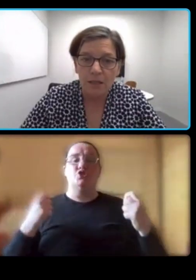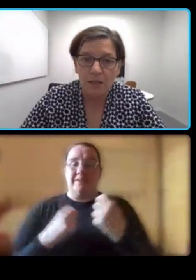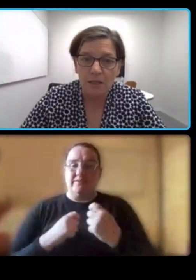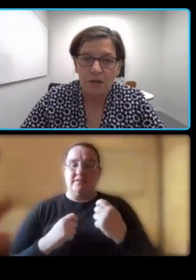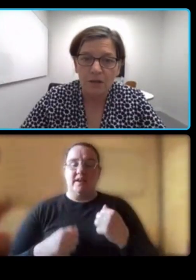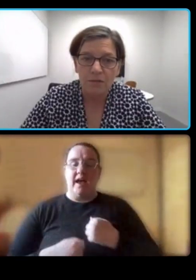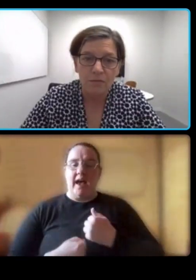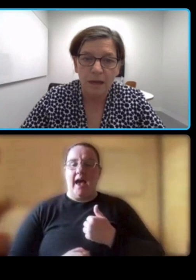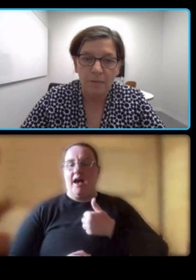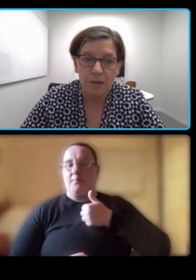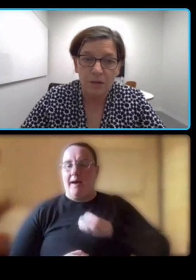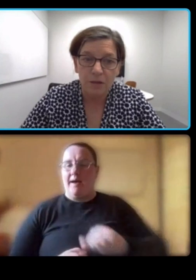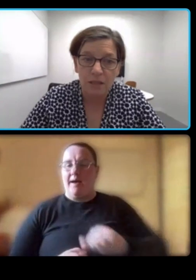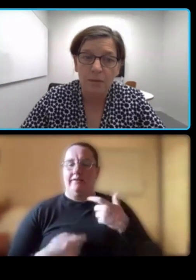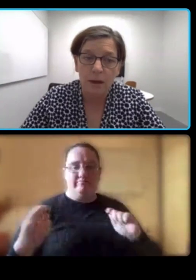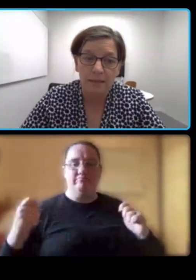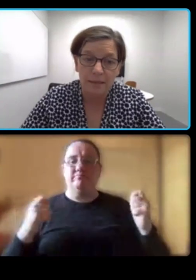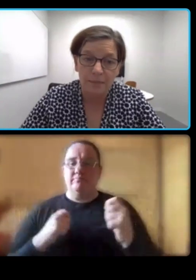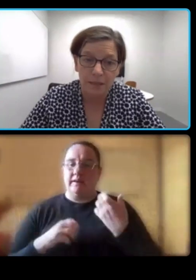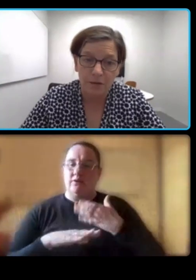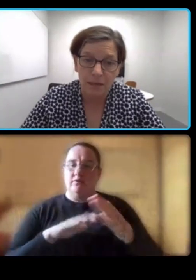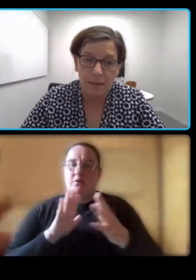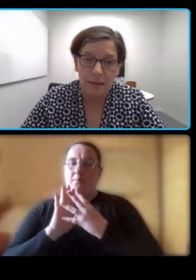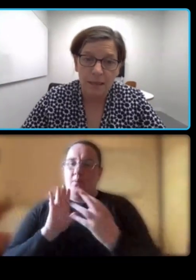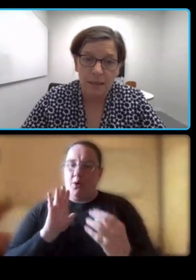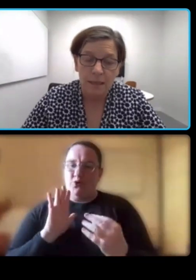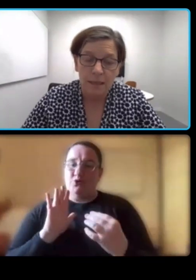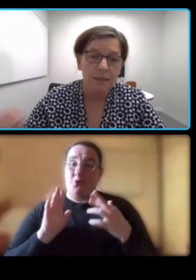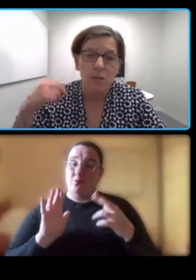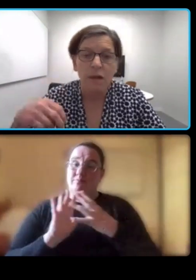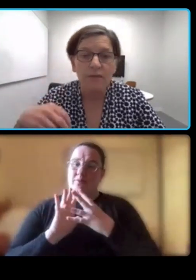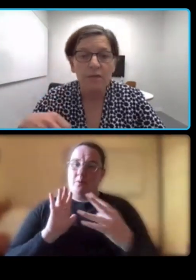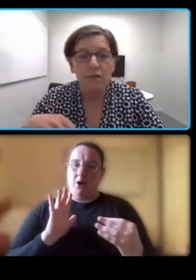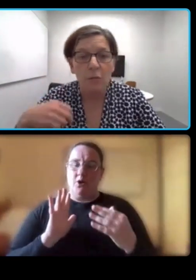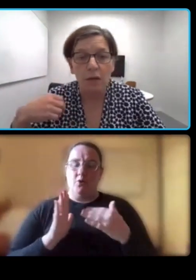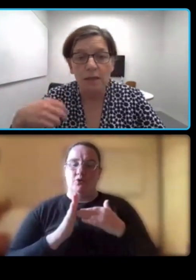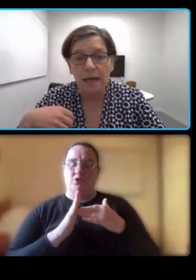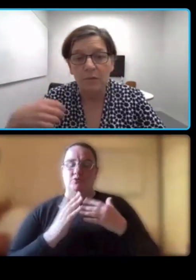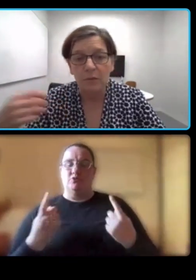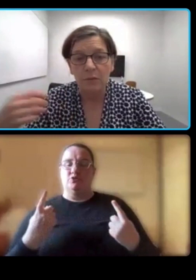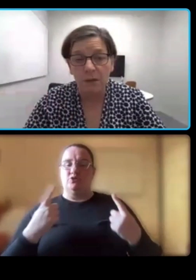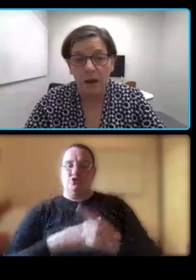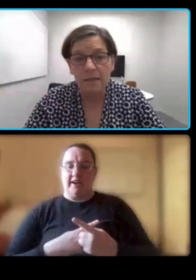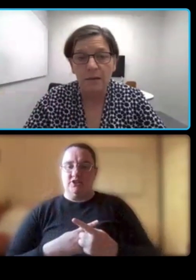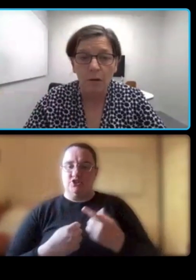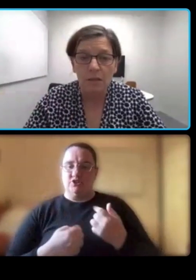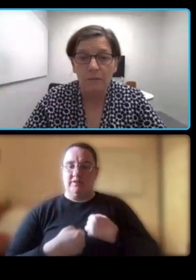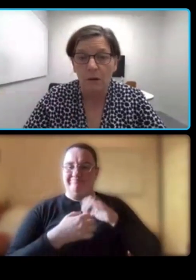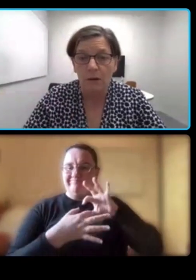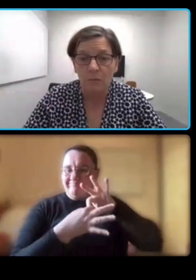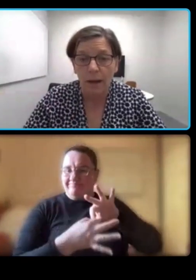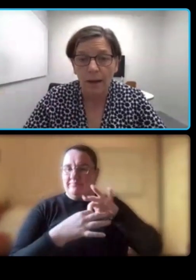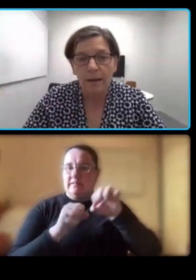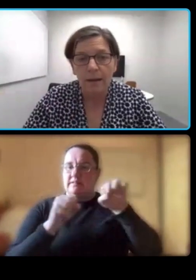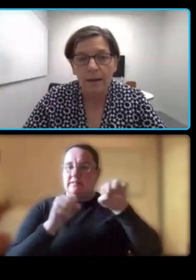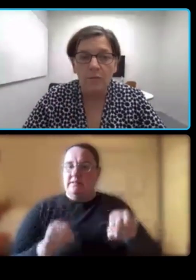to shift the culture by transforming the way the system interacts. It places more emphasis on working together with providers in a positive